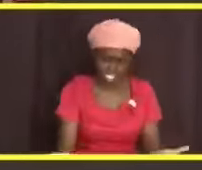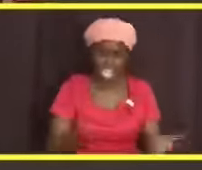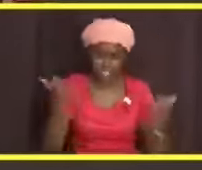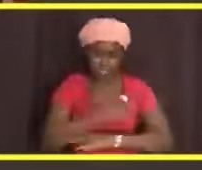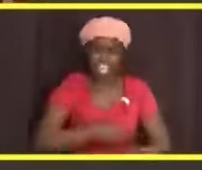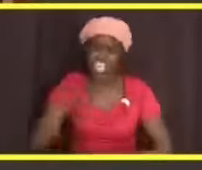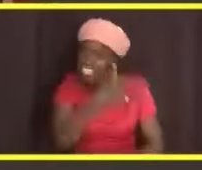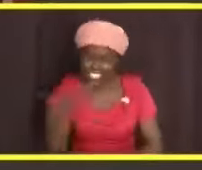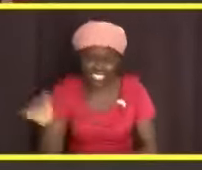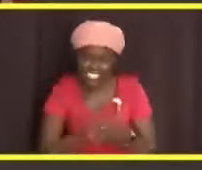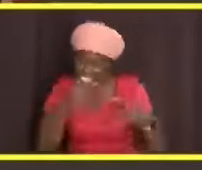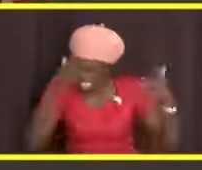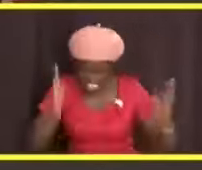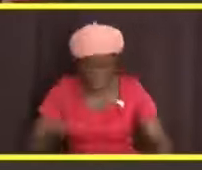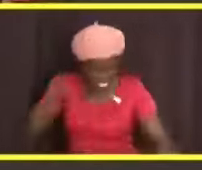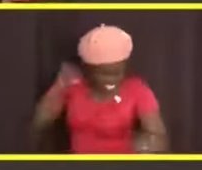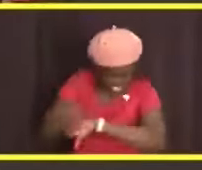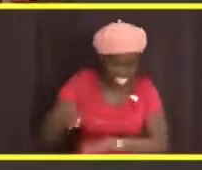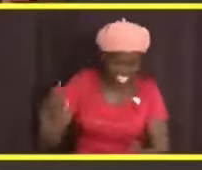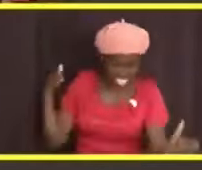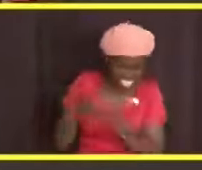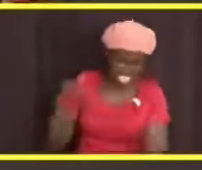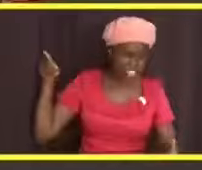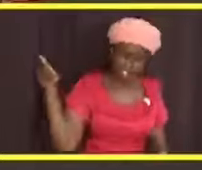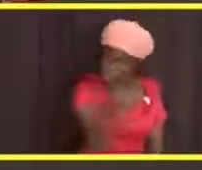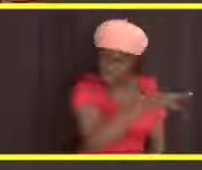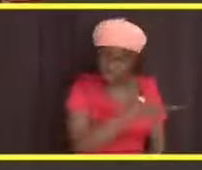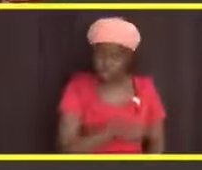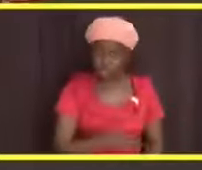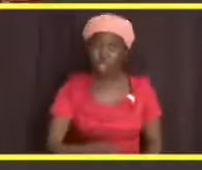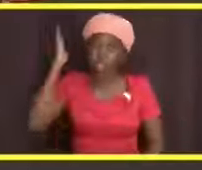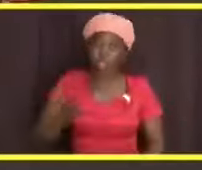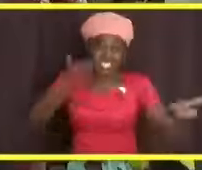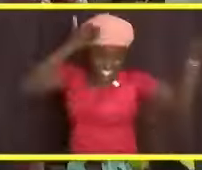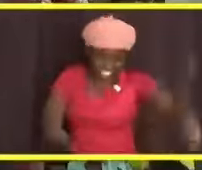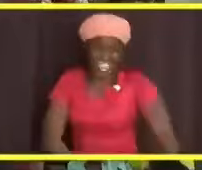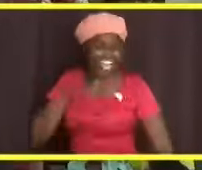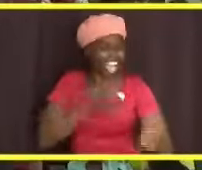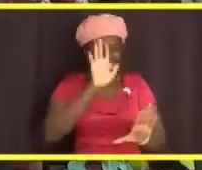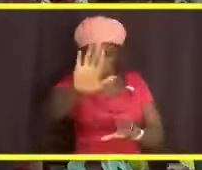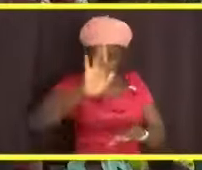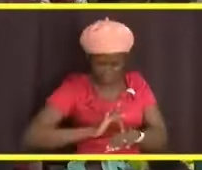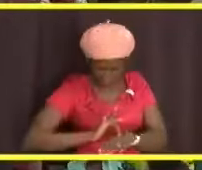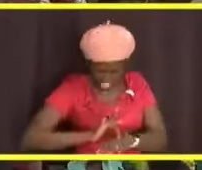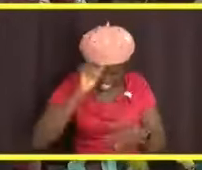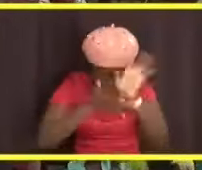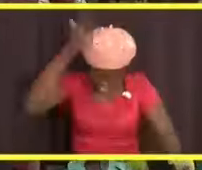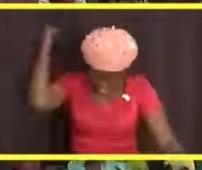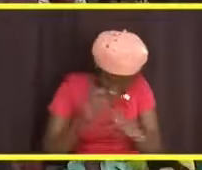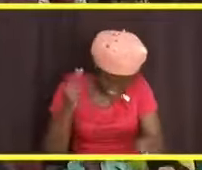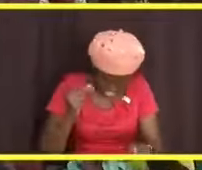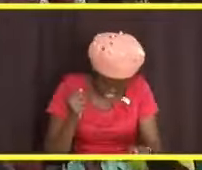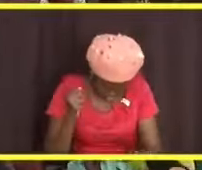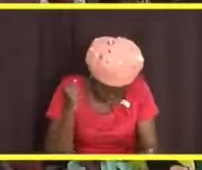anything that the enemy is sending against you will die at your feet.